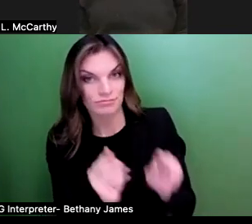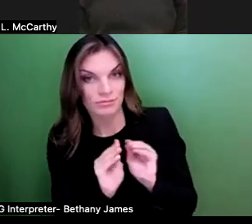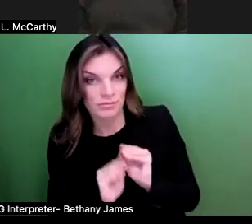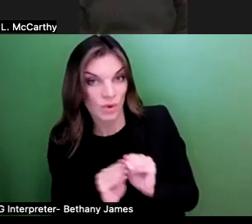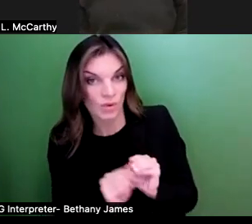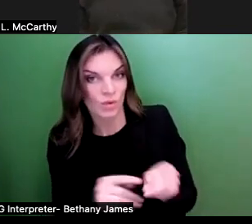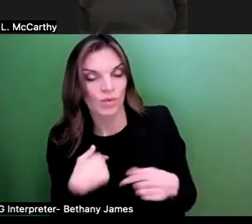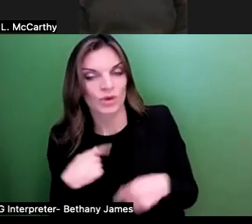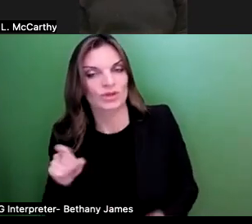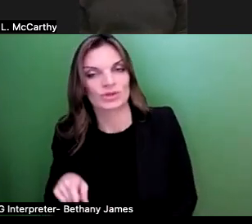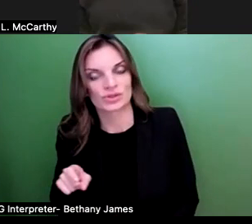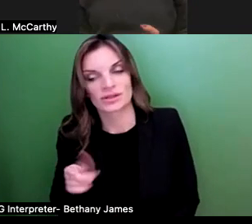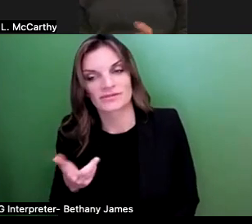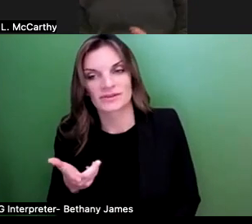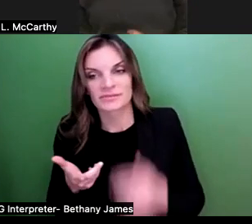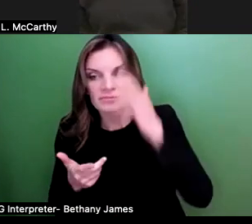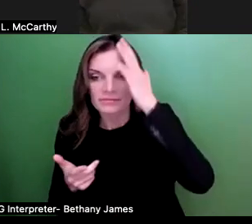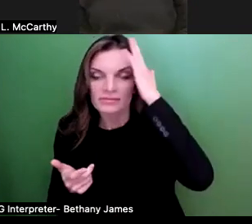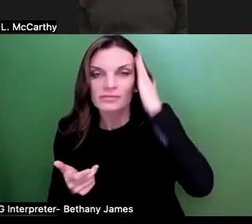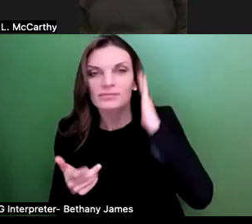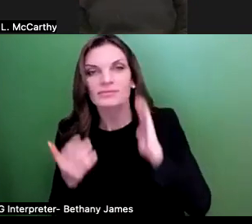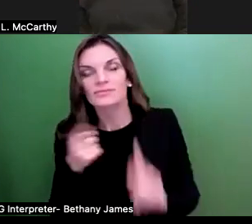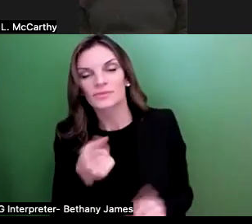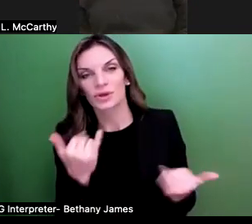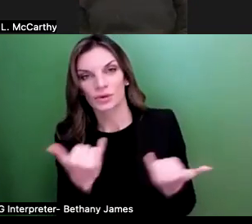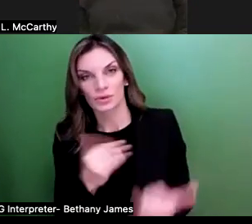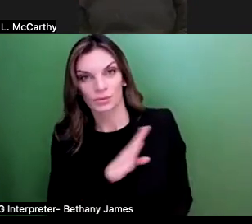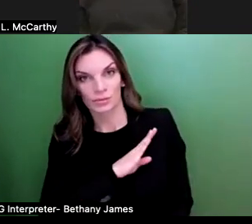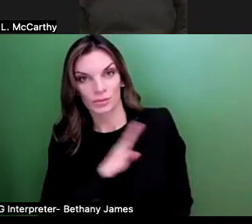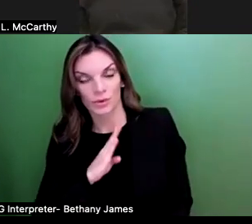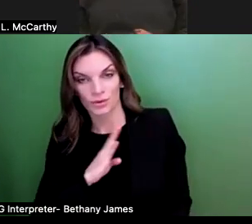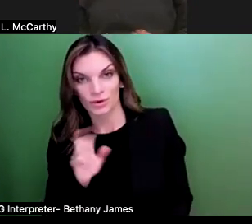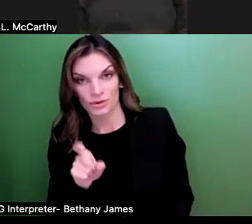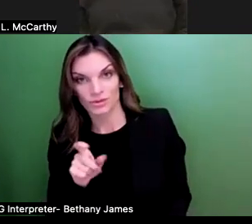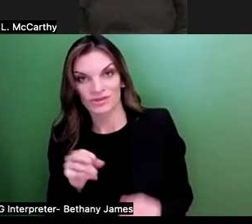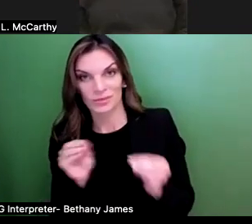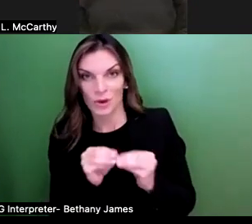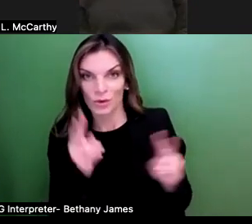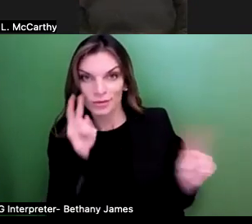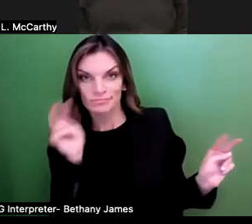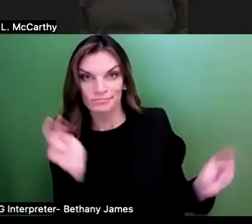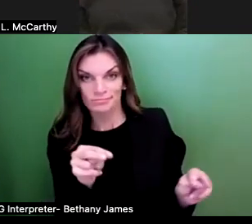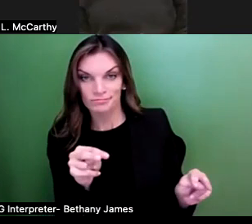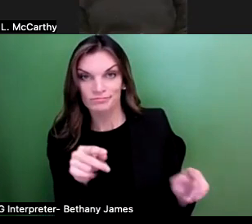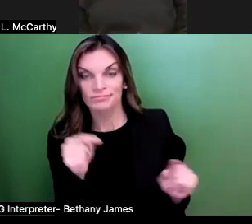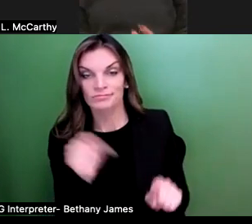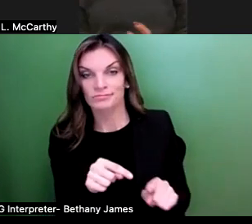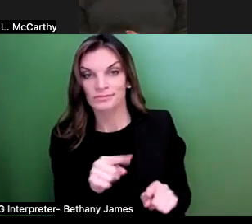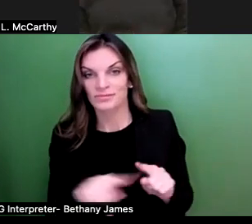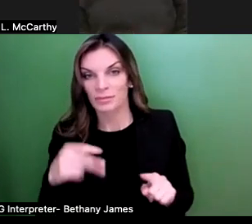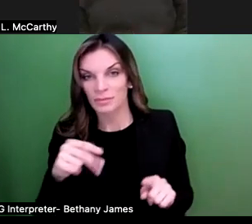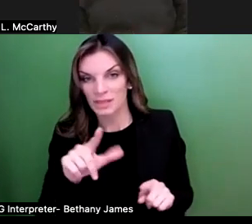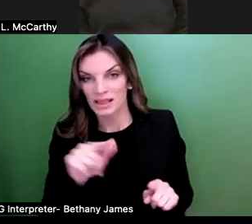what we should have done was the current board should have kept a better eye on One River Plaza or Asbury Terrace